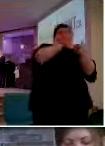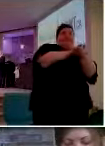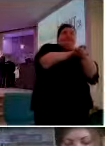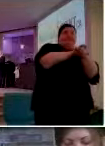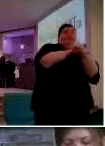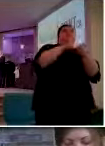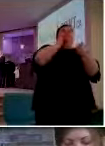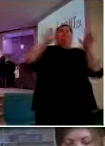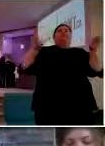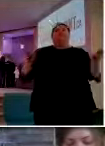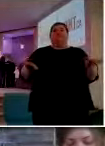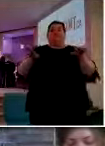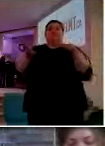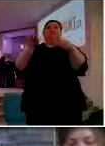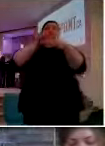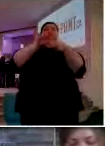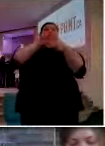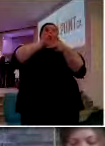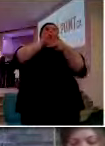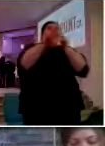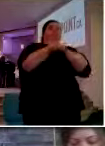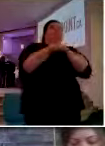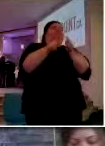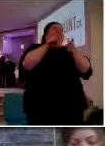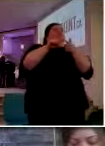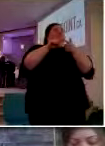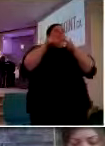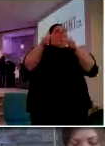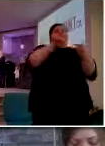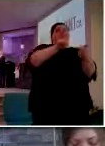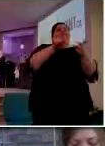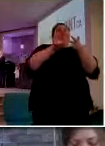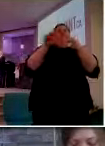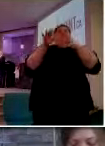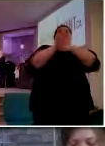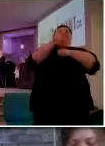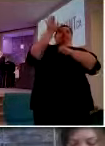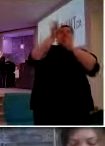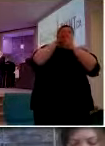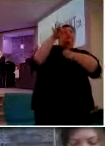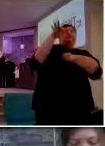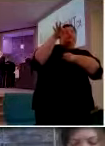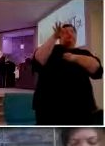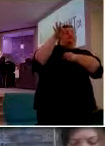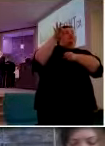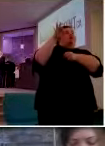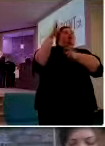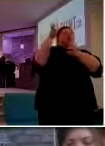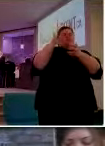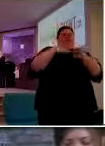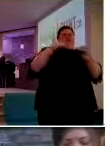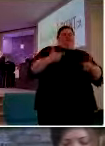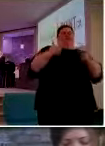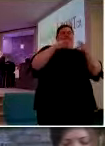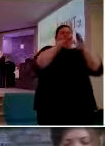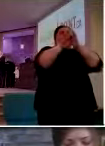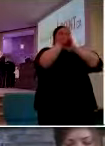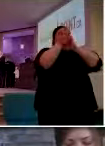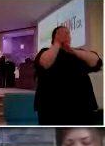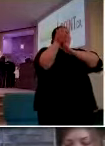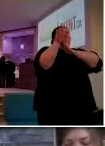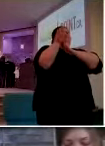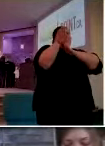and baptism and being filled with Your Spirit. I want a life that's going to grow and mature in